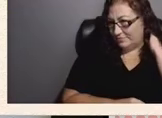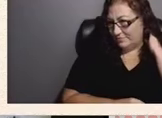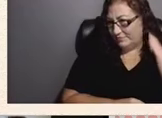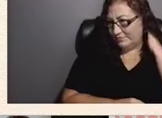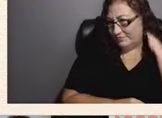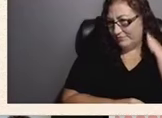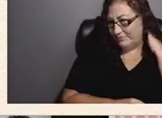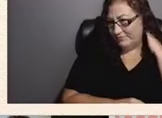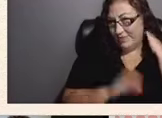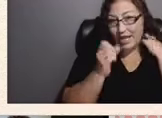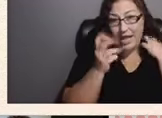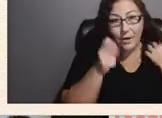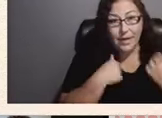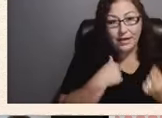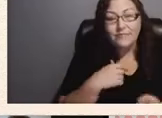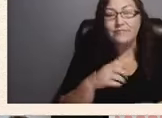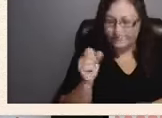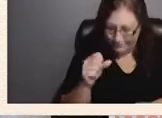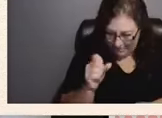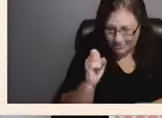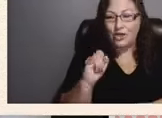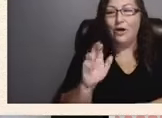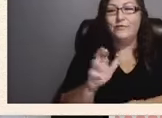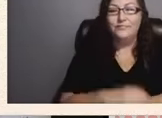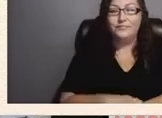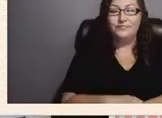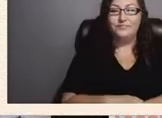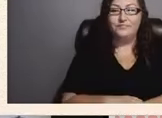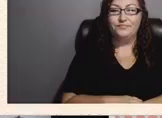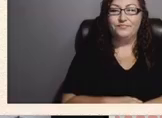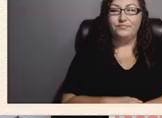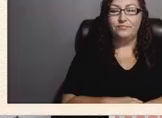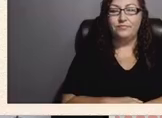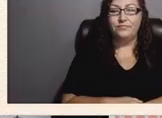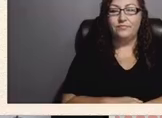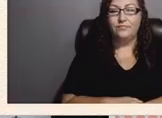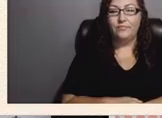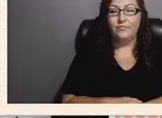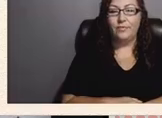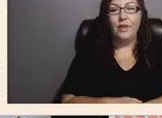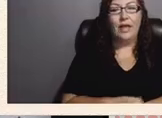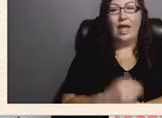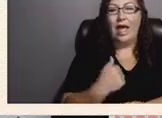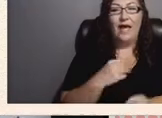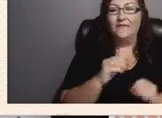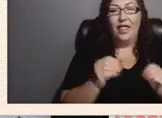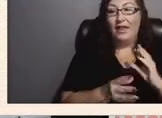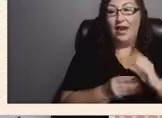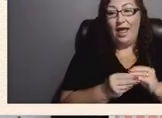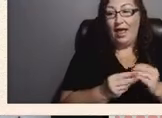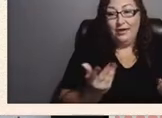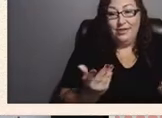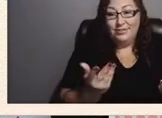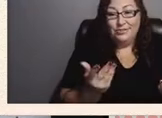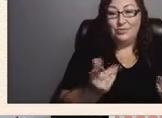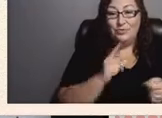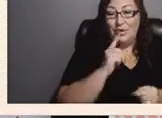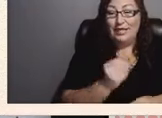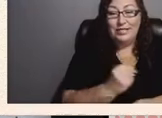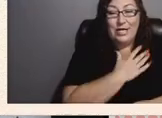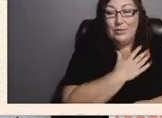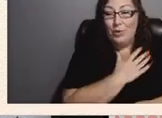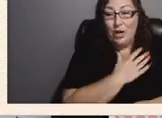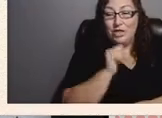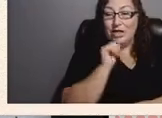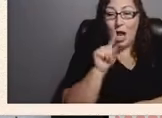Can you hear me? Yes, sir. No, I got nothing to add. I mean, it's an inspiration not only to be part of